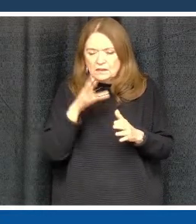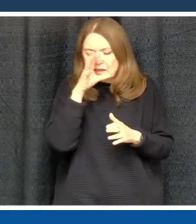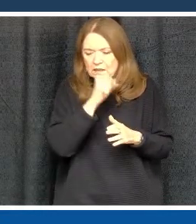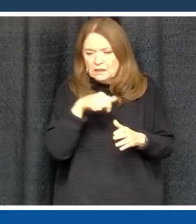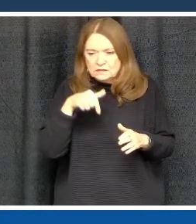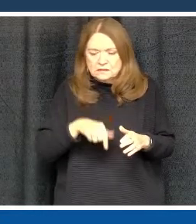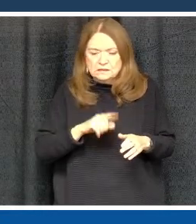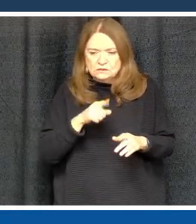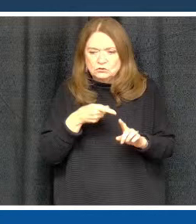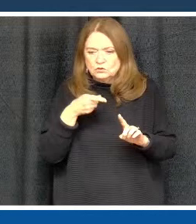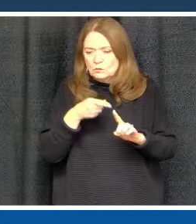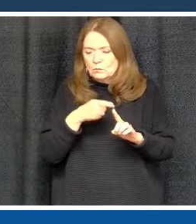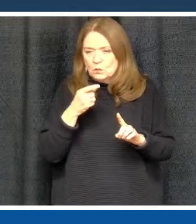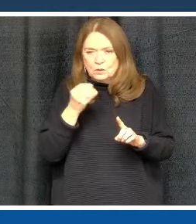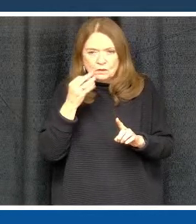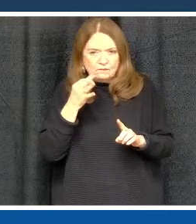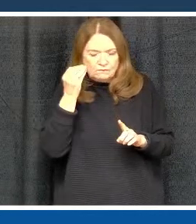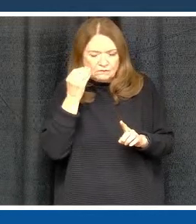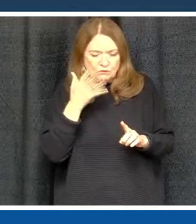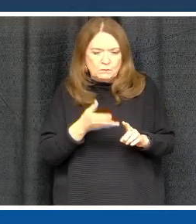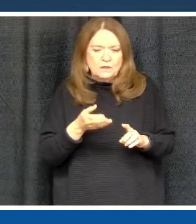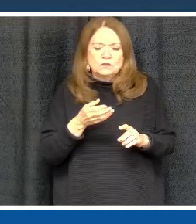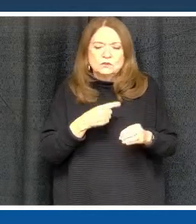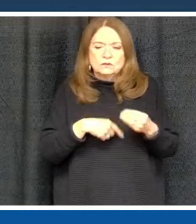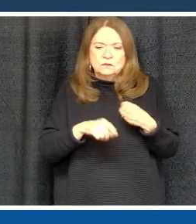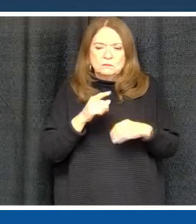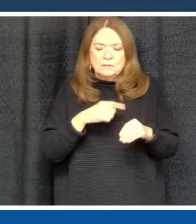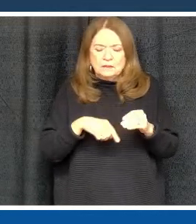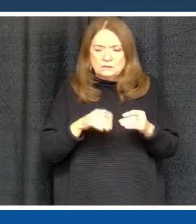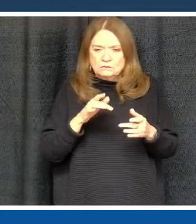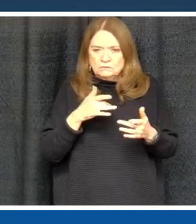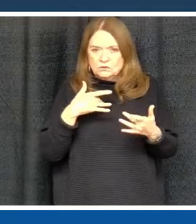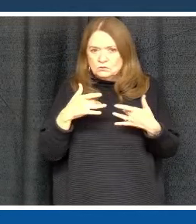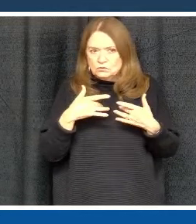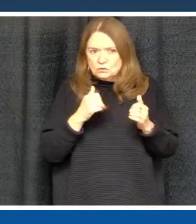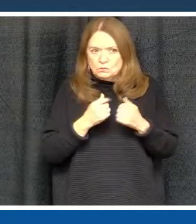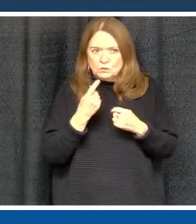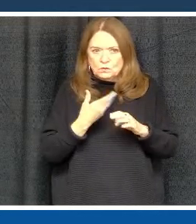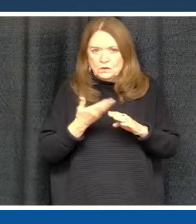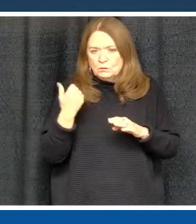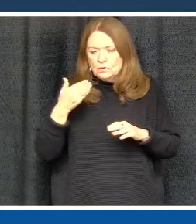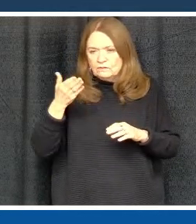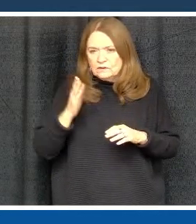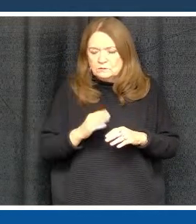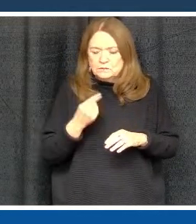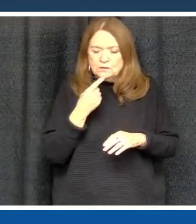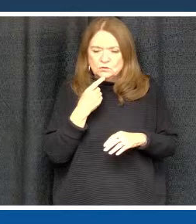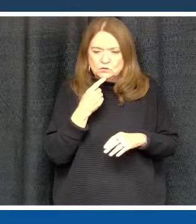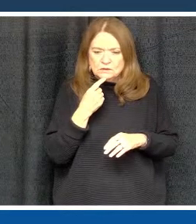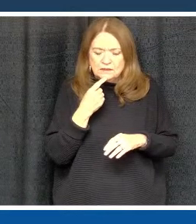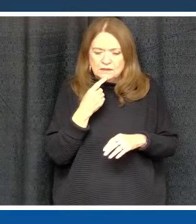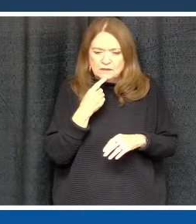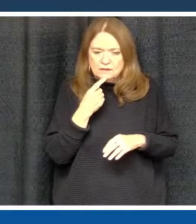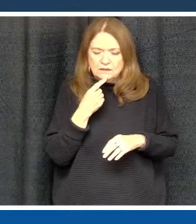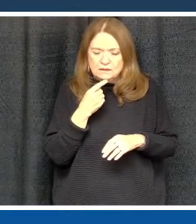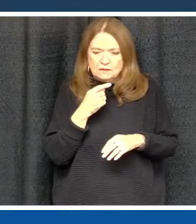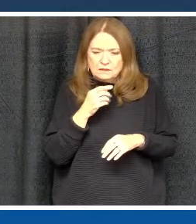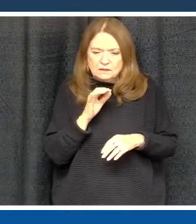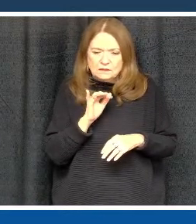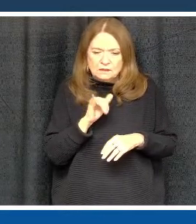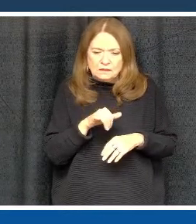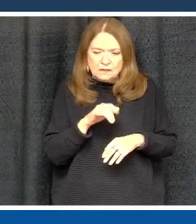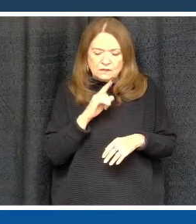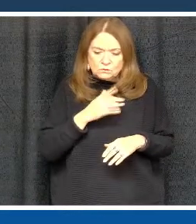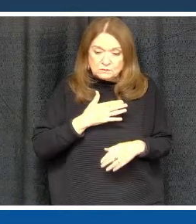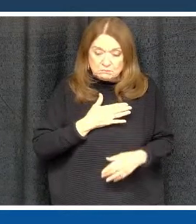a point of information concerning what one of the previous speakers stated. It was